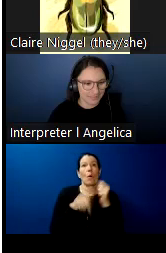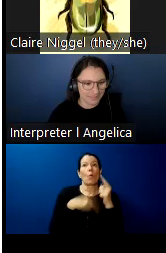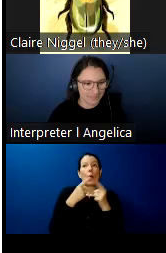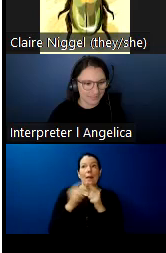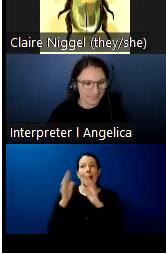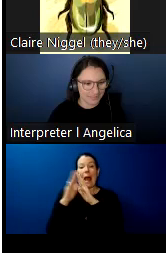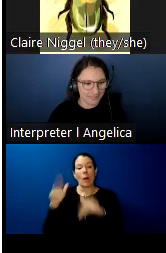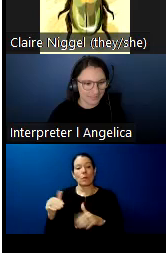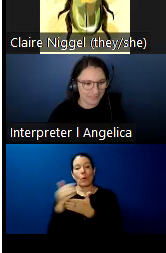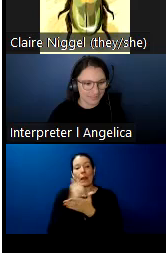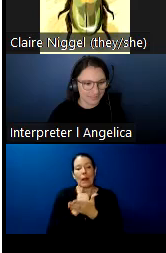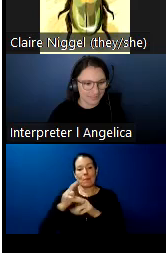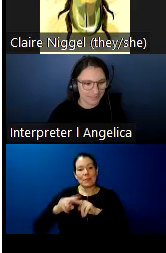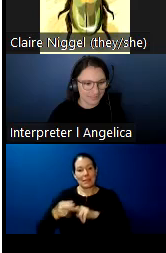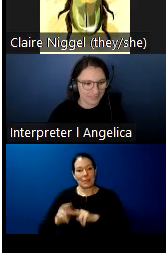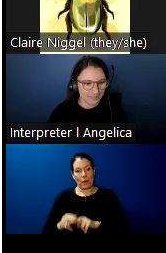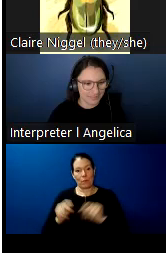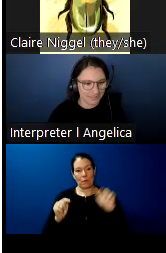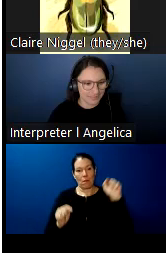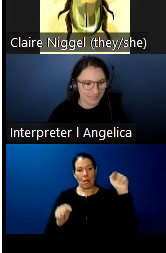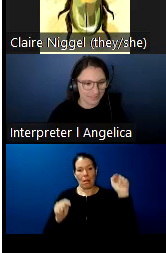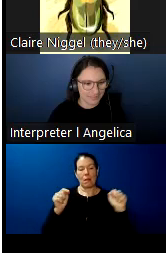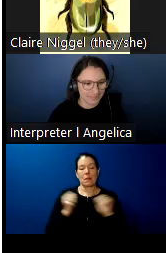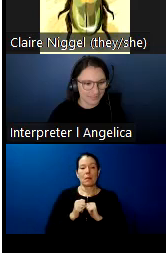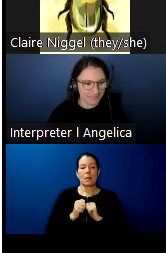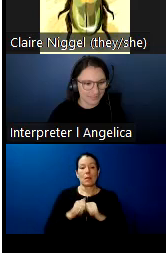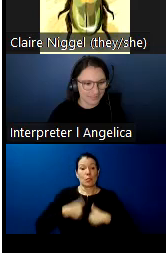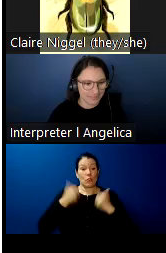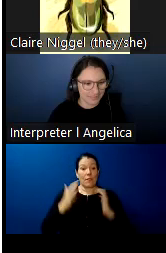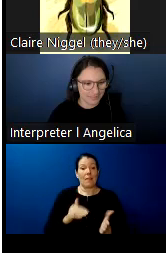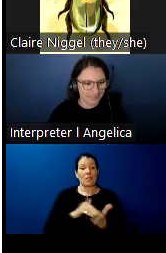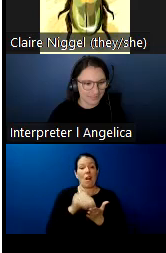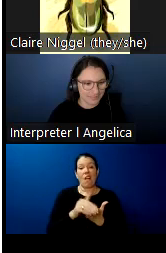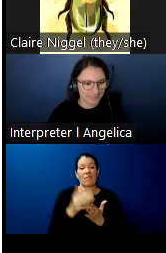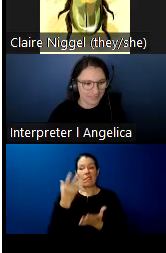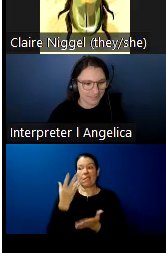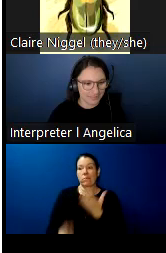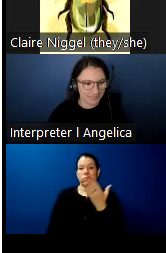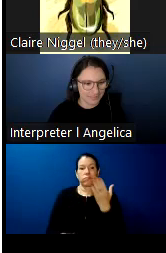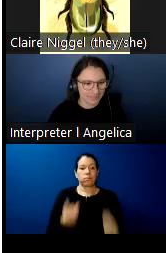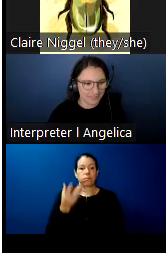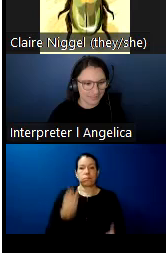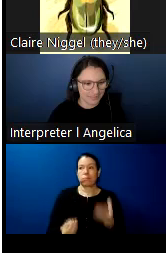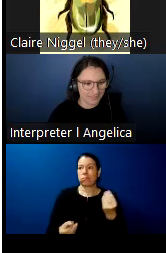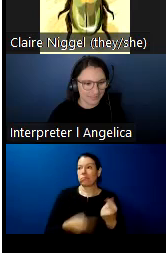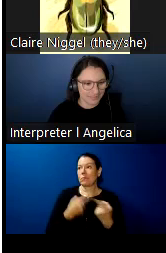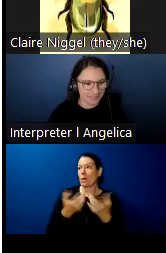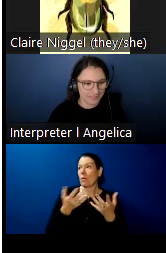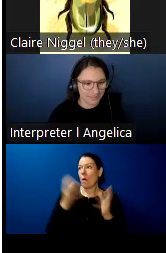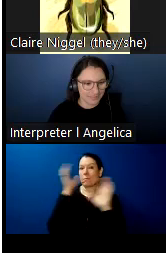So survivors with marginalized identities often fall through the cracks when seeking support